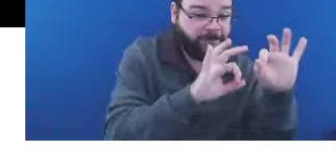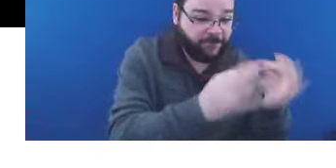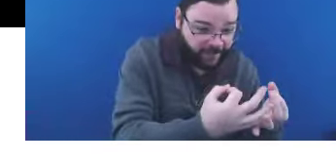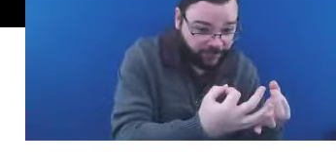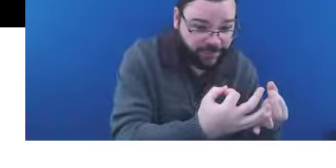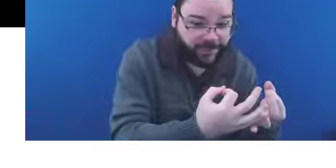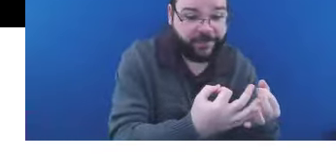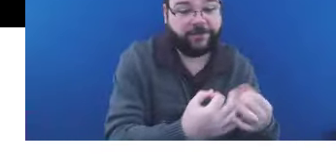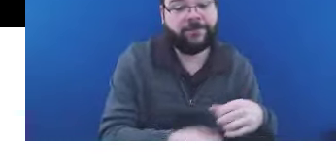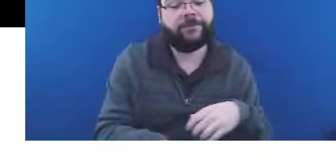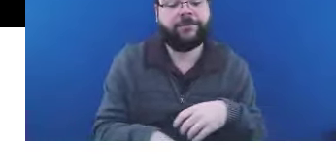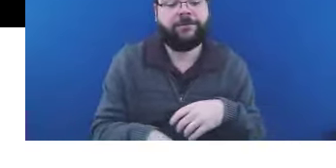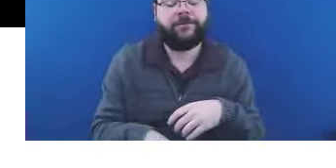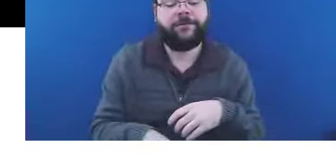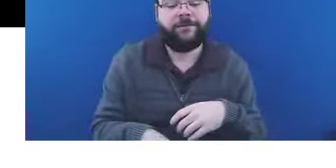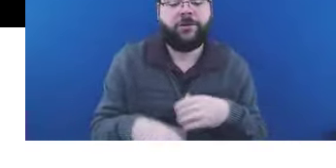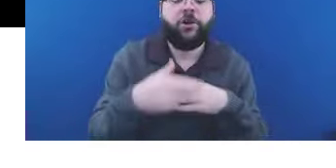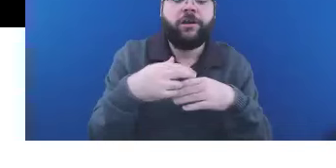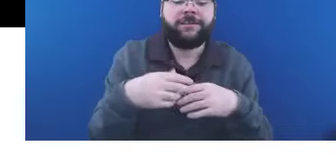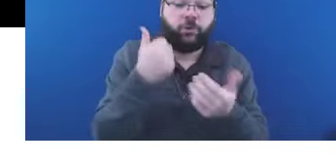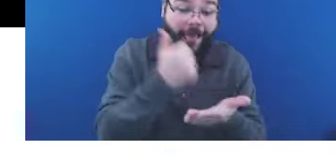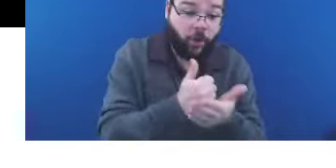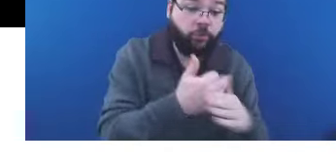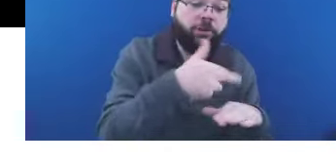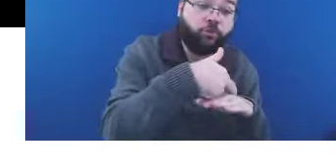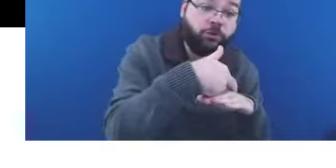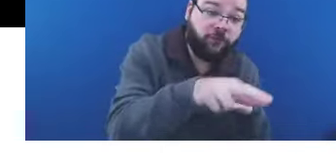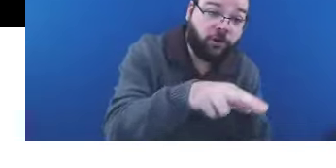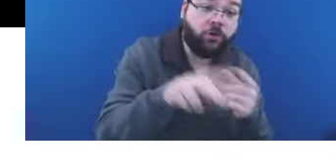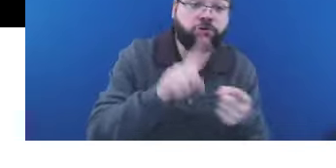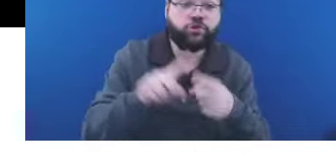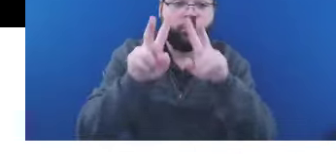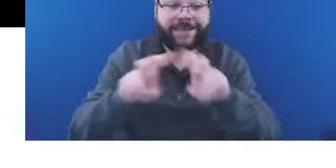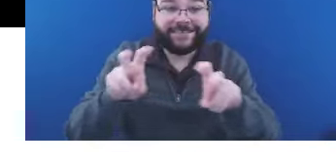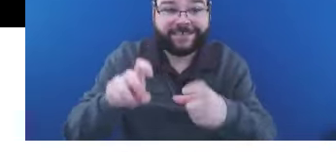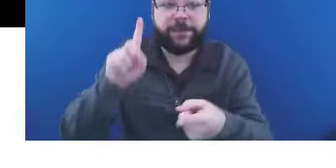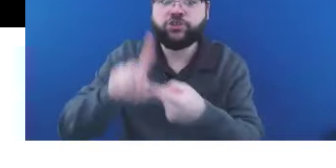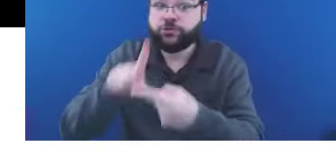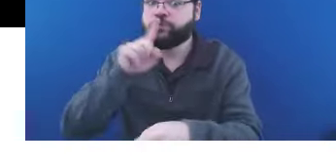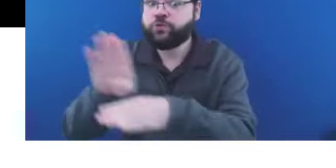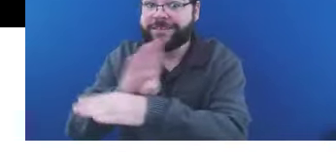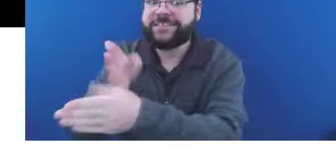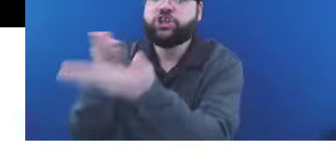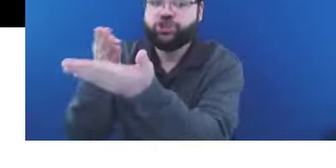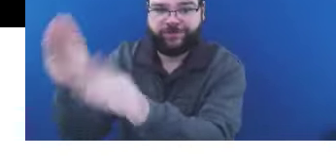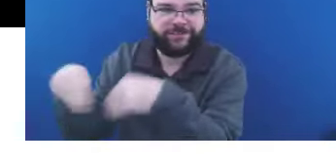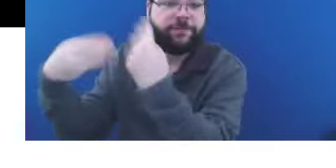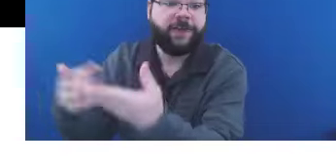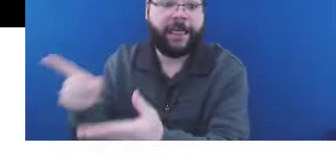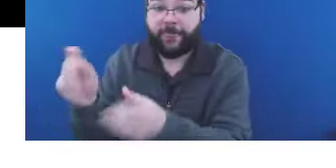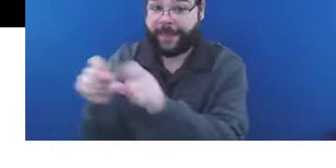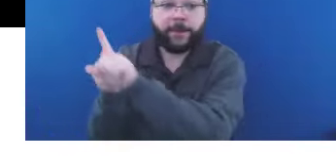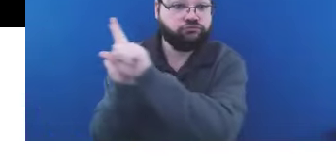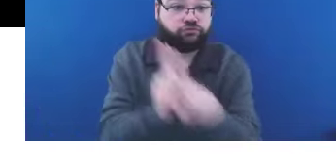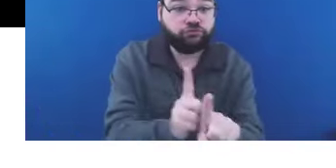referral to assessment to service. They are able to go to doctor's appointments.